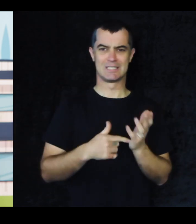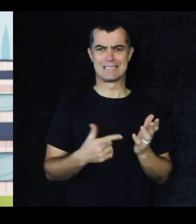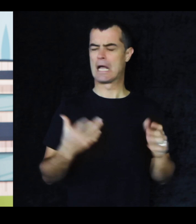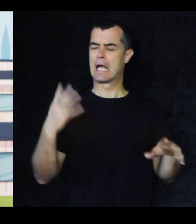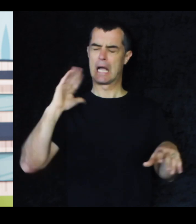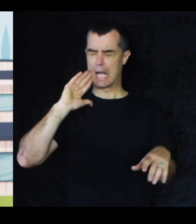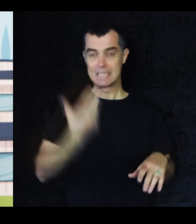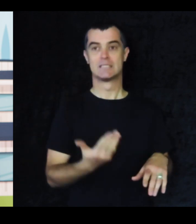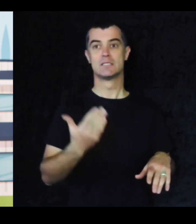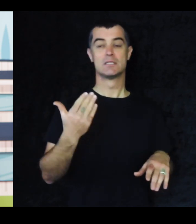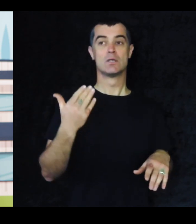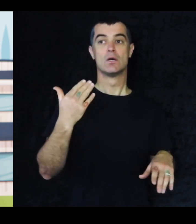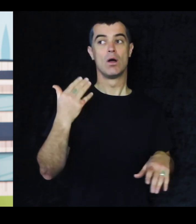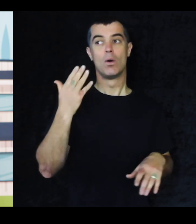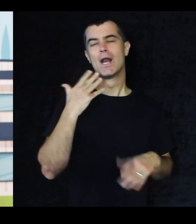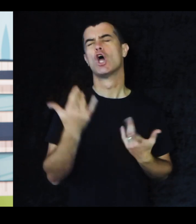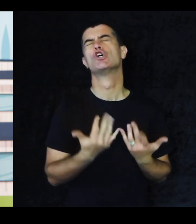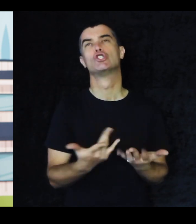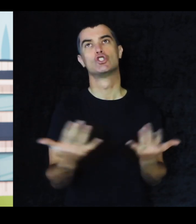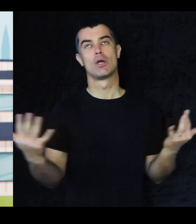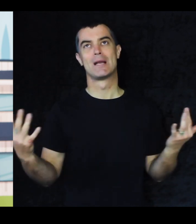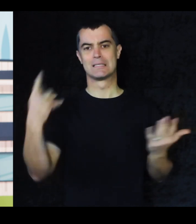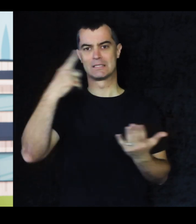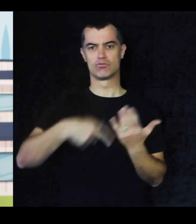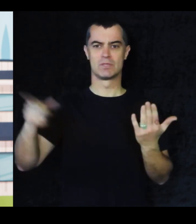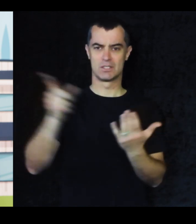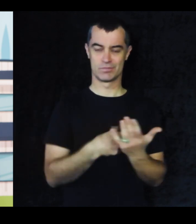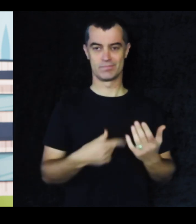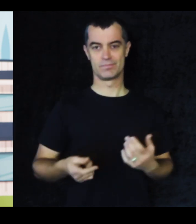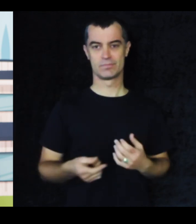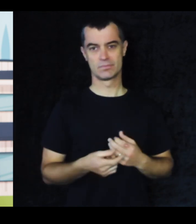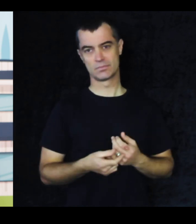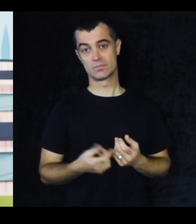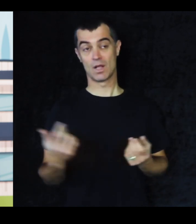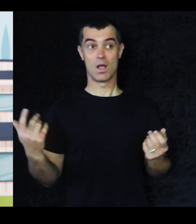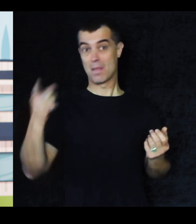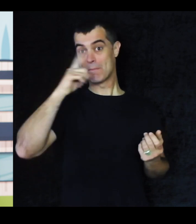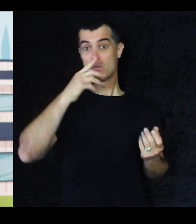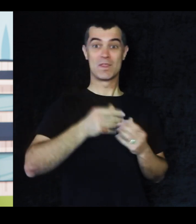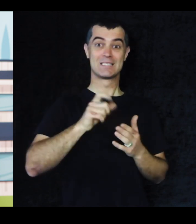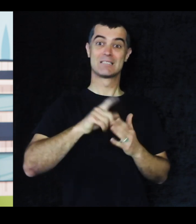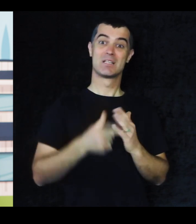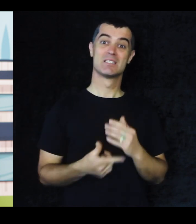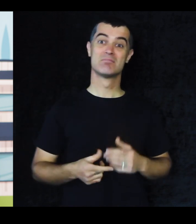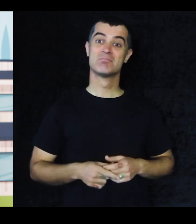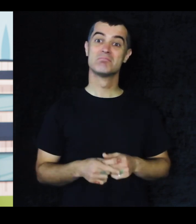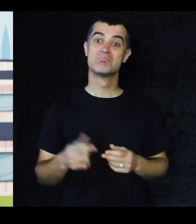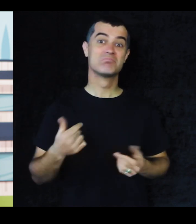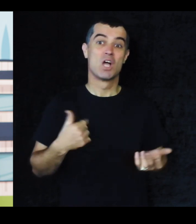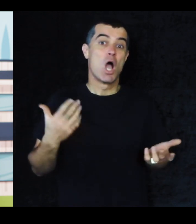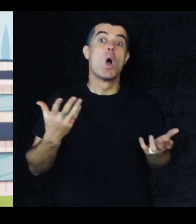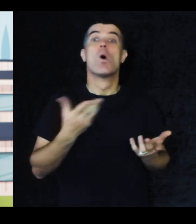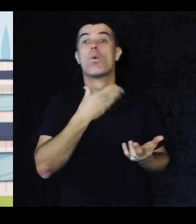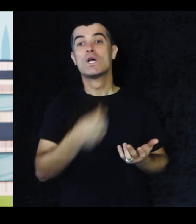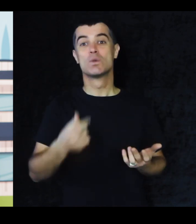I just hate it when there's so much discrimination with people with a